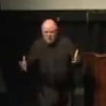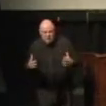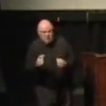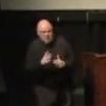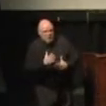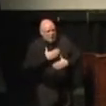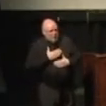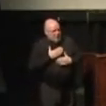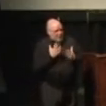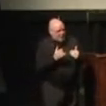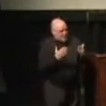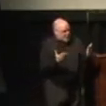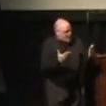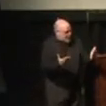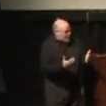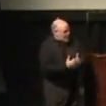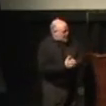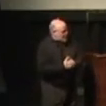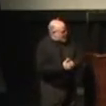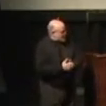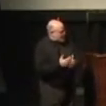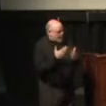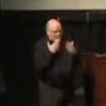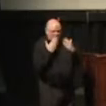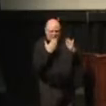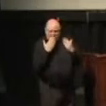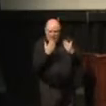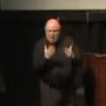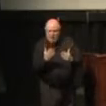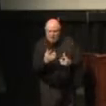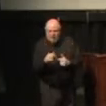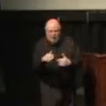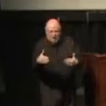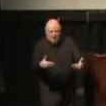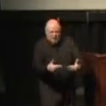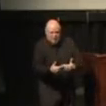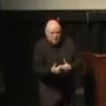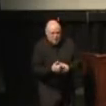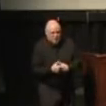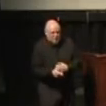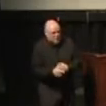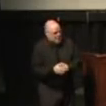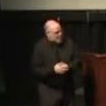Glad to see y'all. Thank you, Dr. Hawkins, for that wonderful intro.